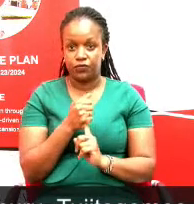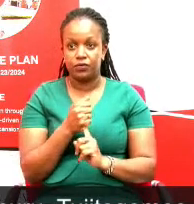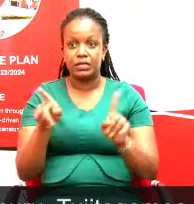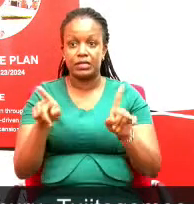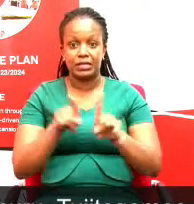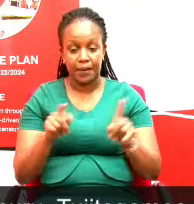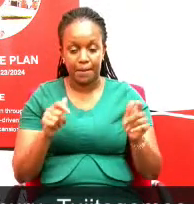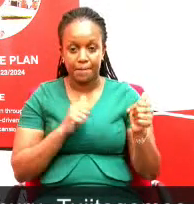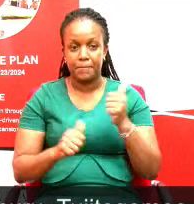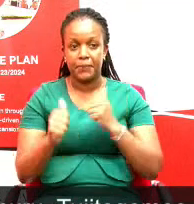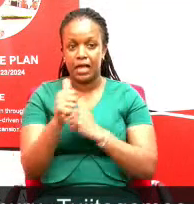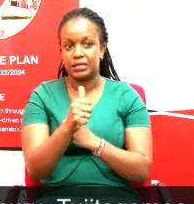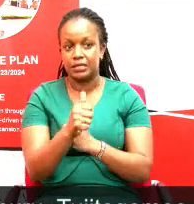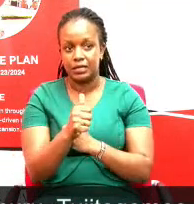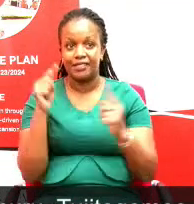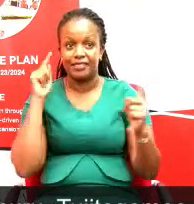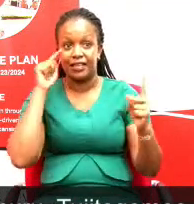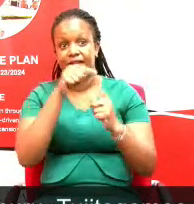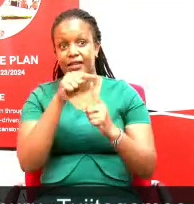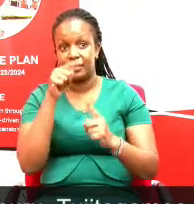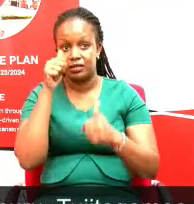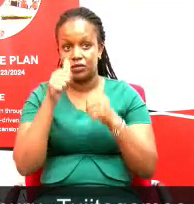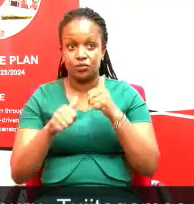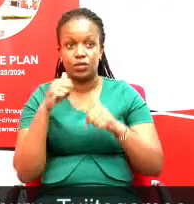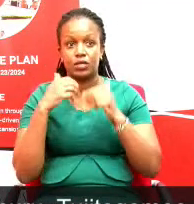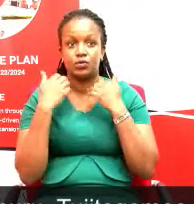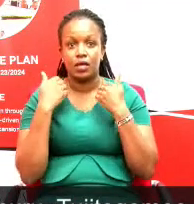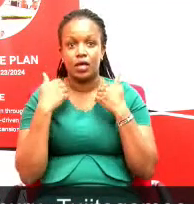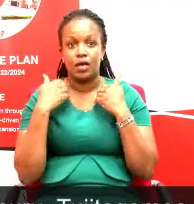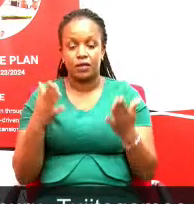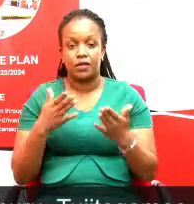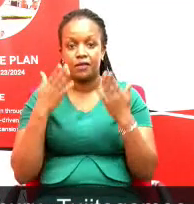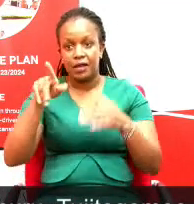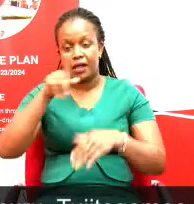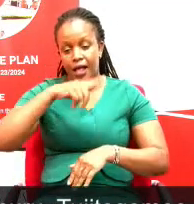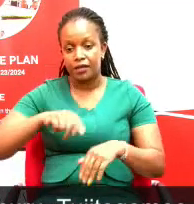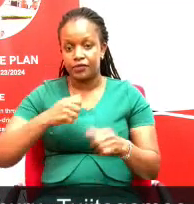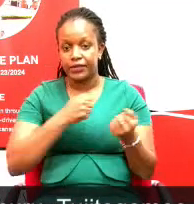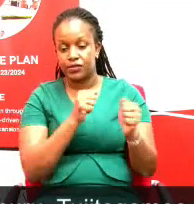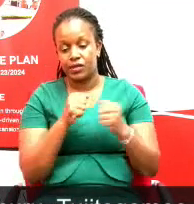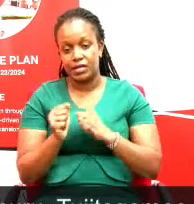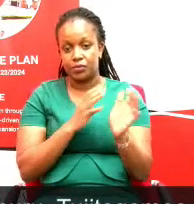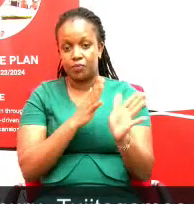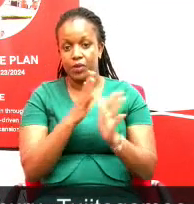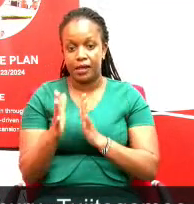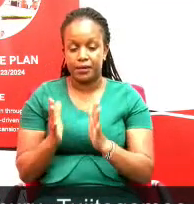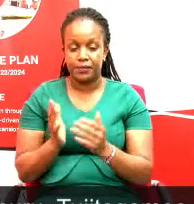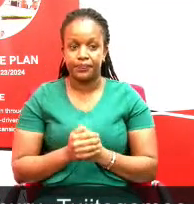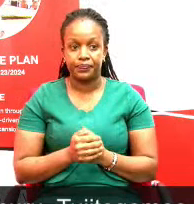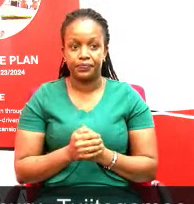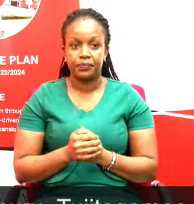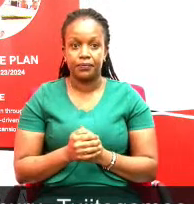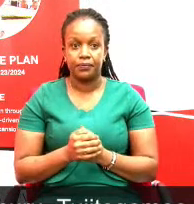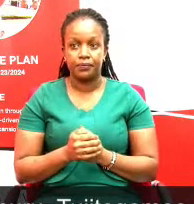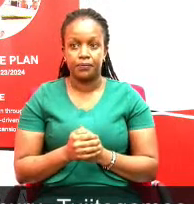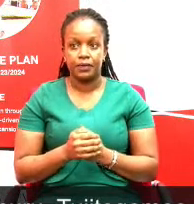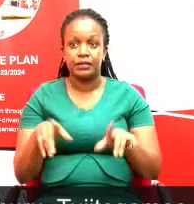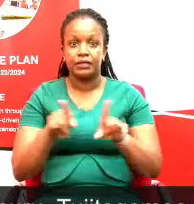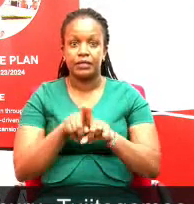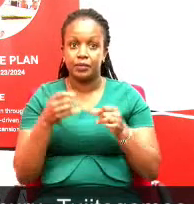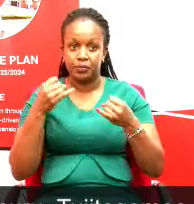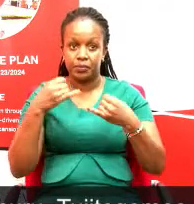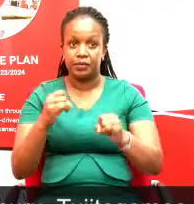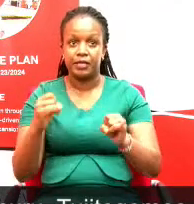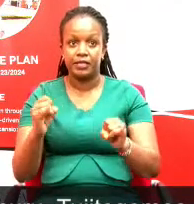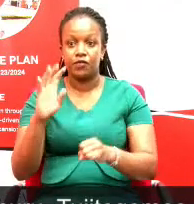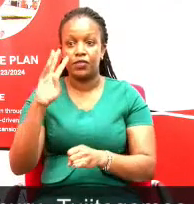even surpass the targets that we have given ourselves for the 7th plan. One such deliverable is the implementation of the